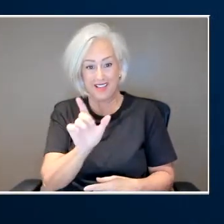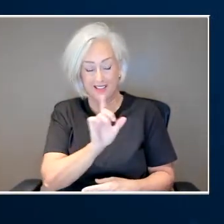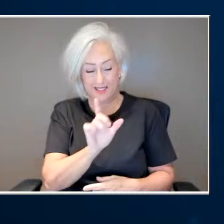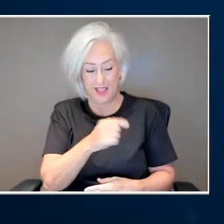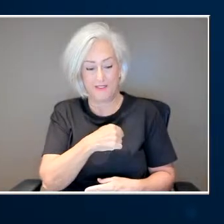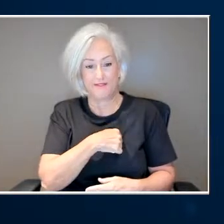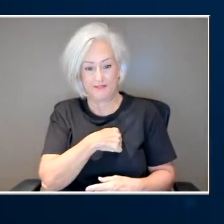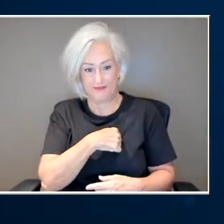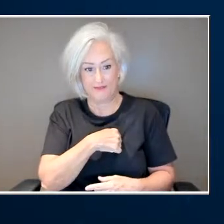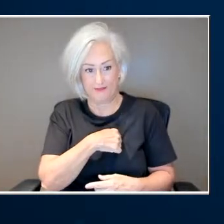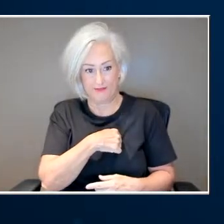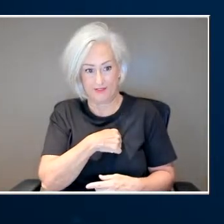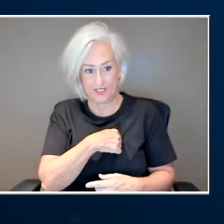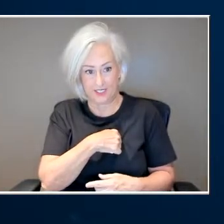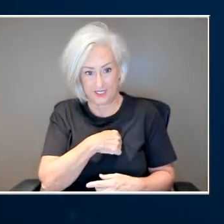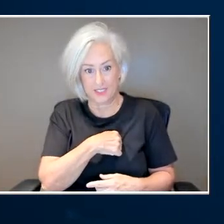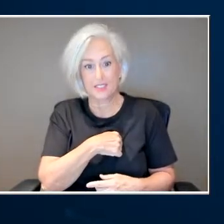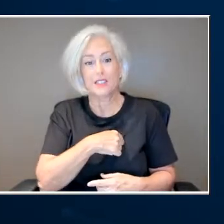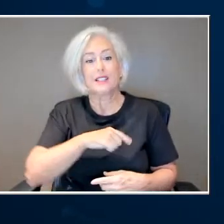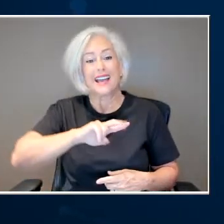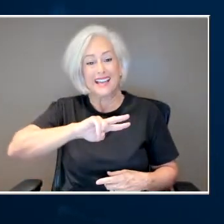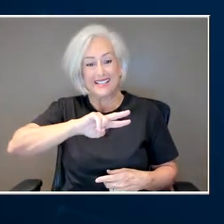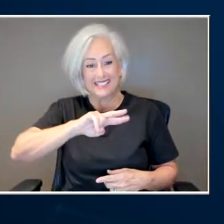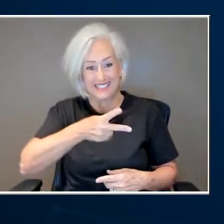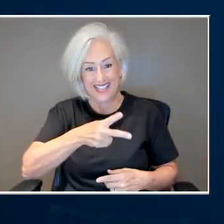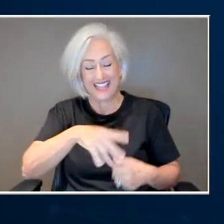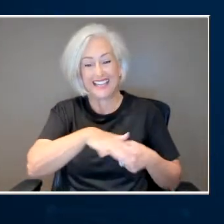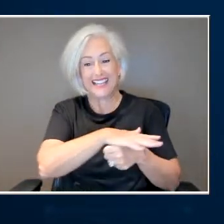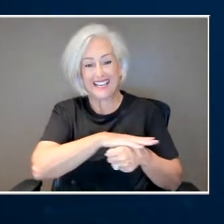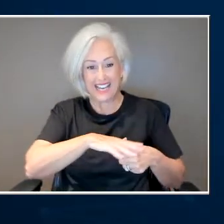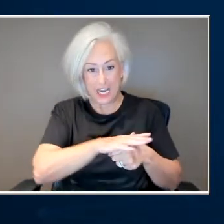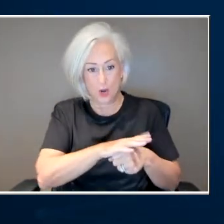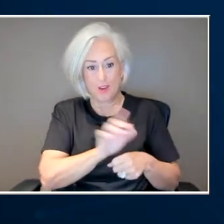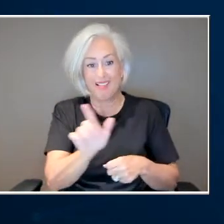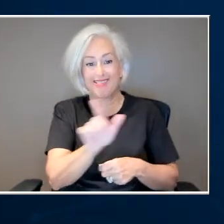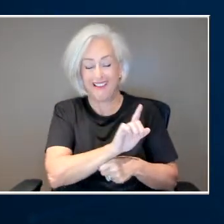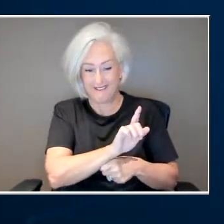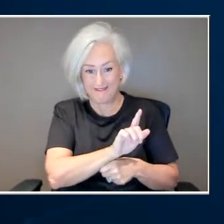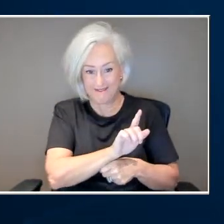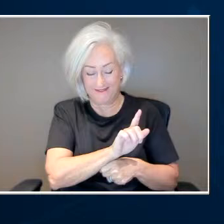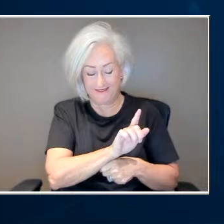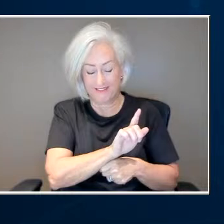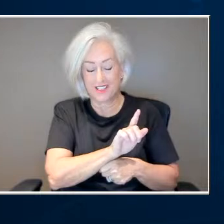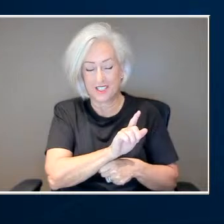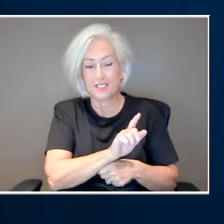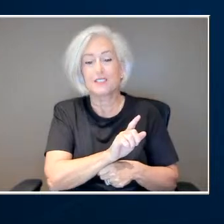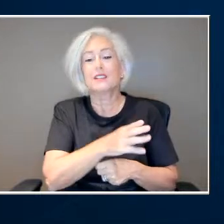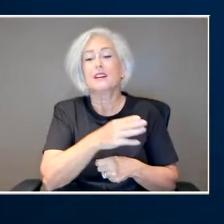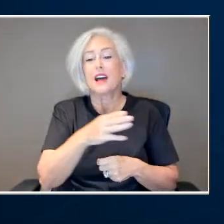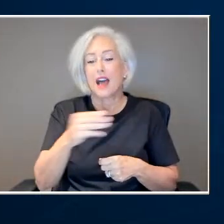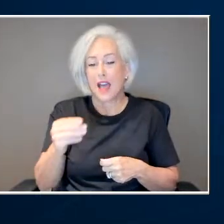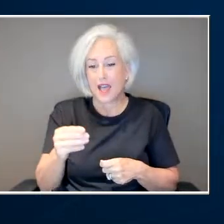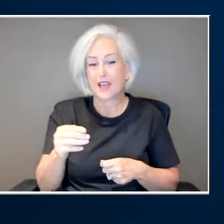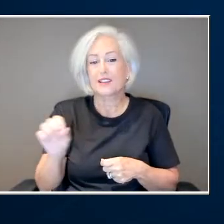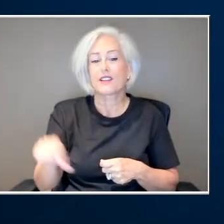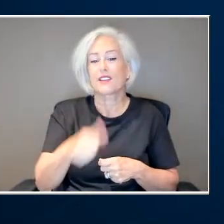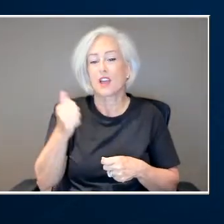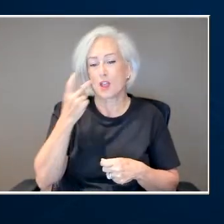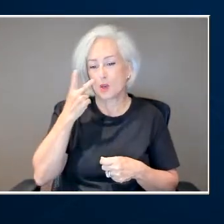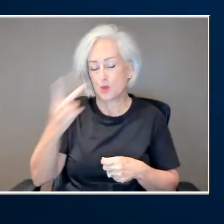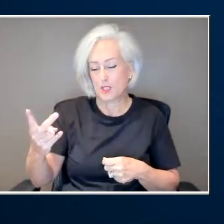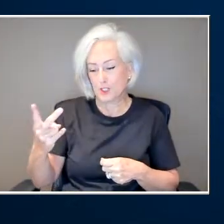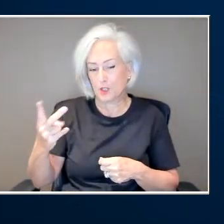a second area in the left breast, as well as that area that we were seeing on mammogram. We had a correlation